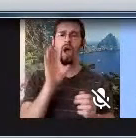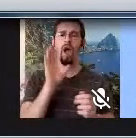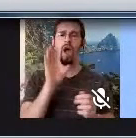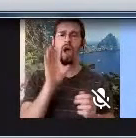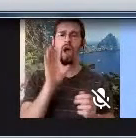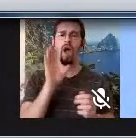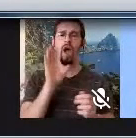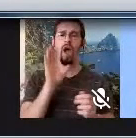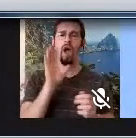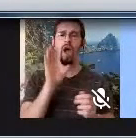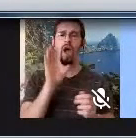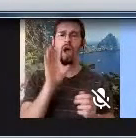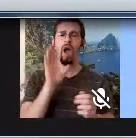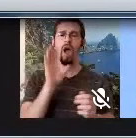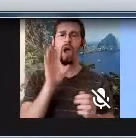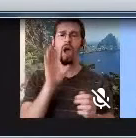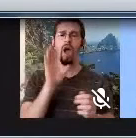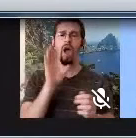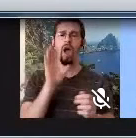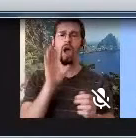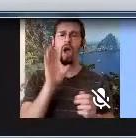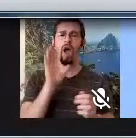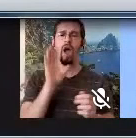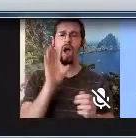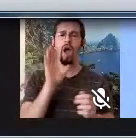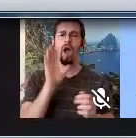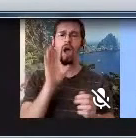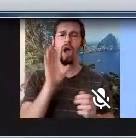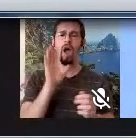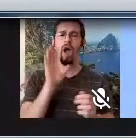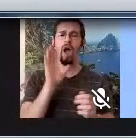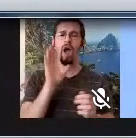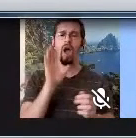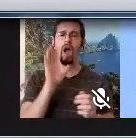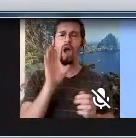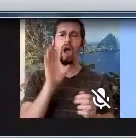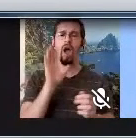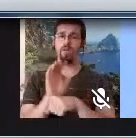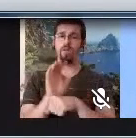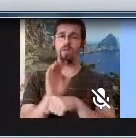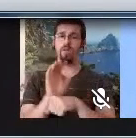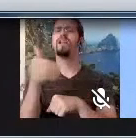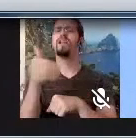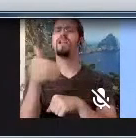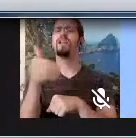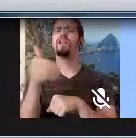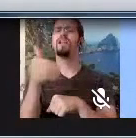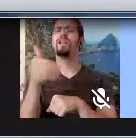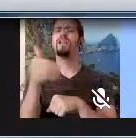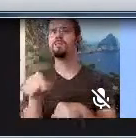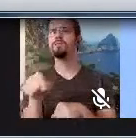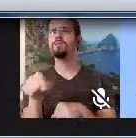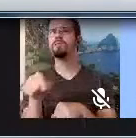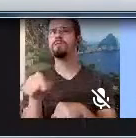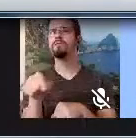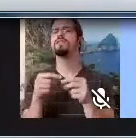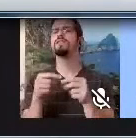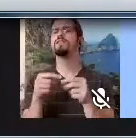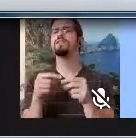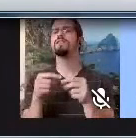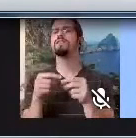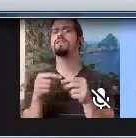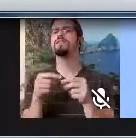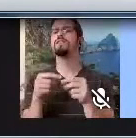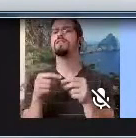Yes, that's all right. There we go. So this is an excerpt from another score by Mark Pollux showing staging instructions, and I think it's